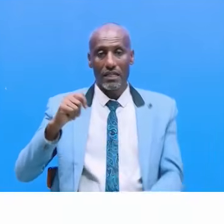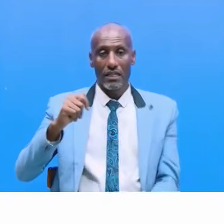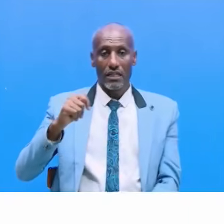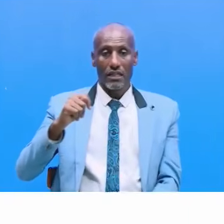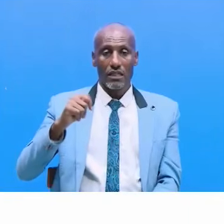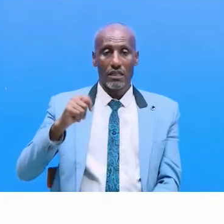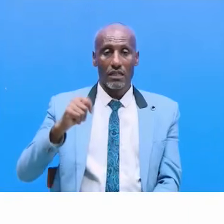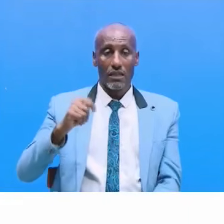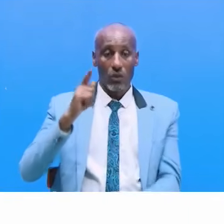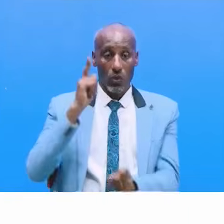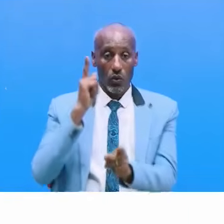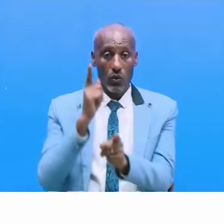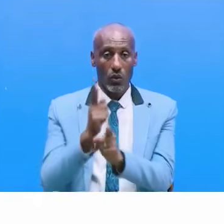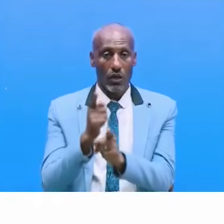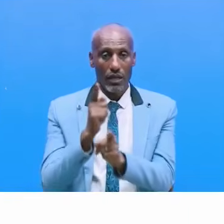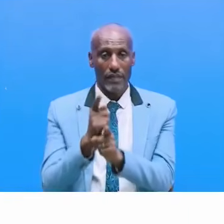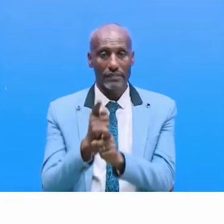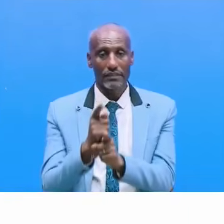correct